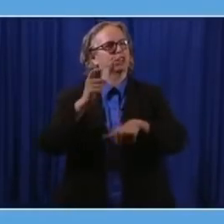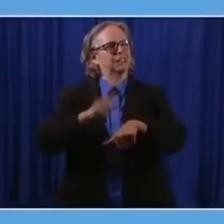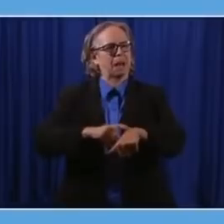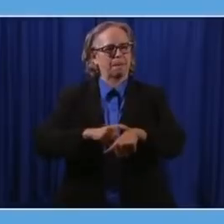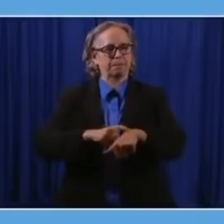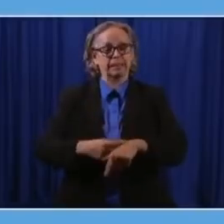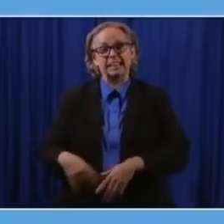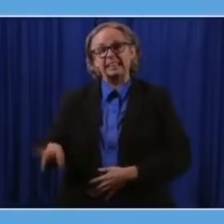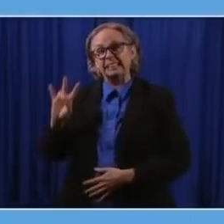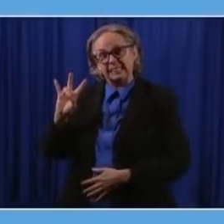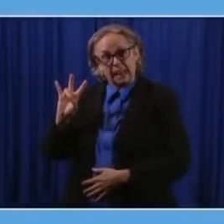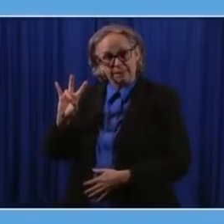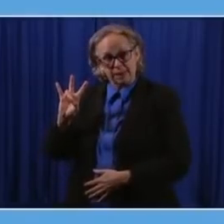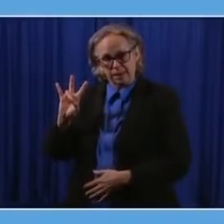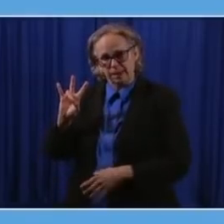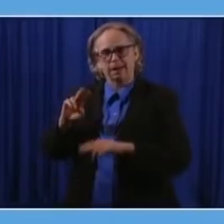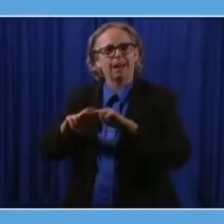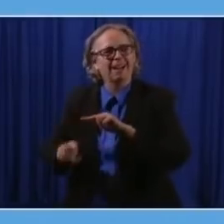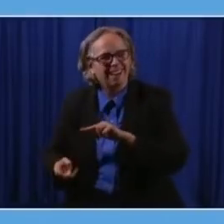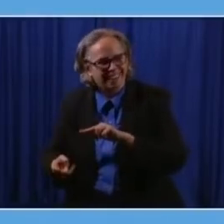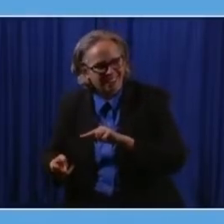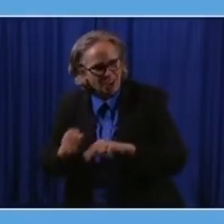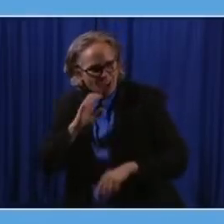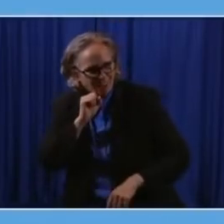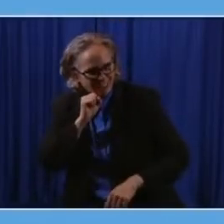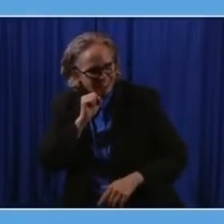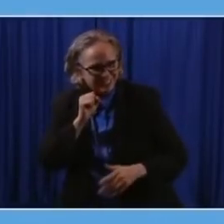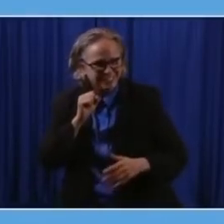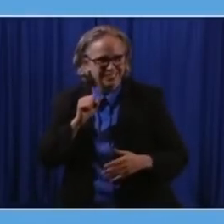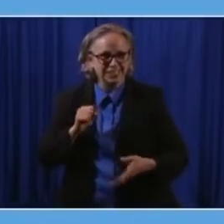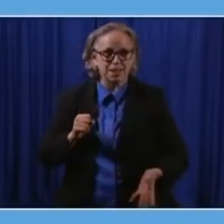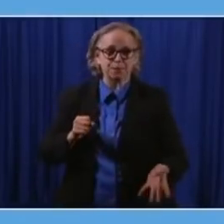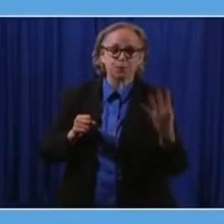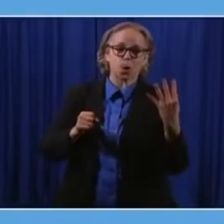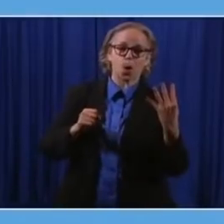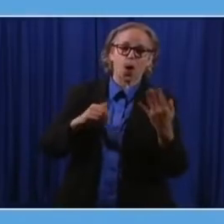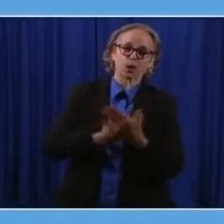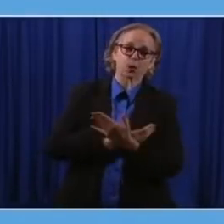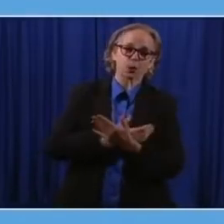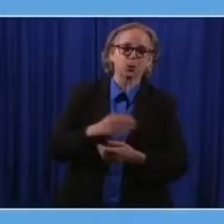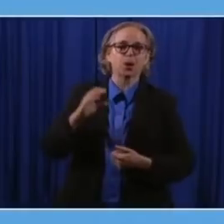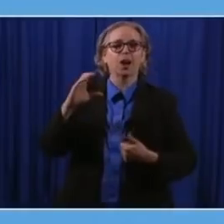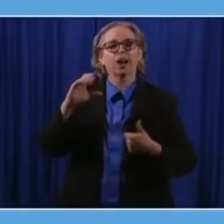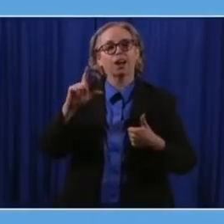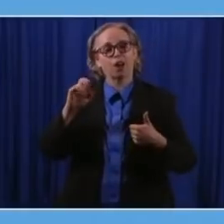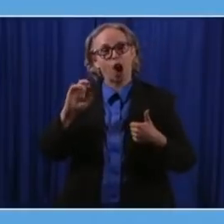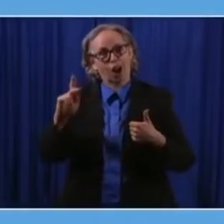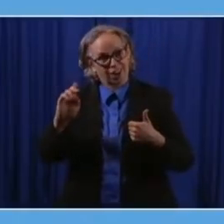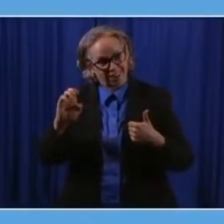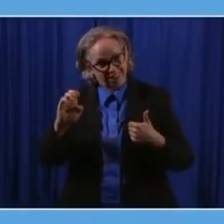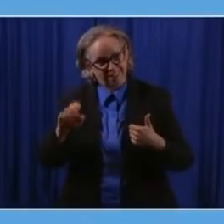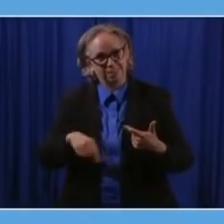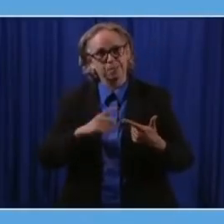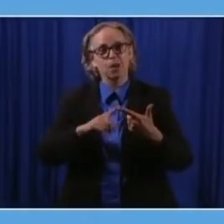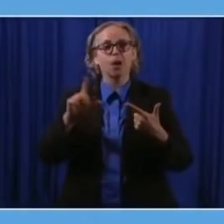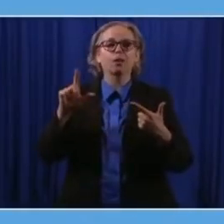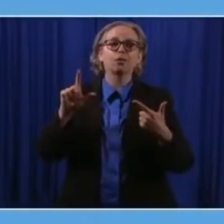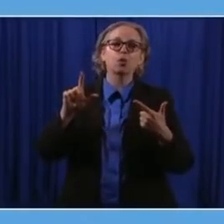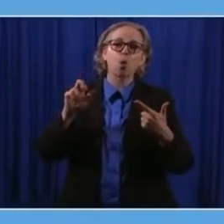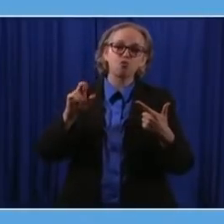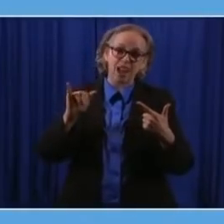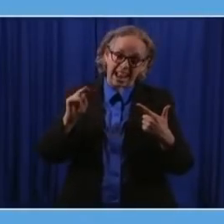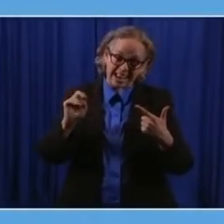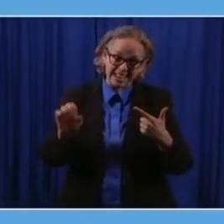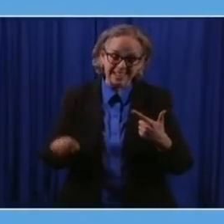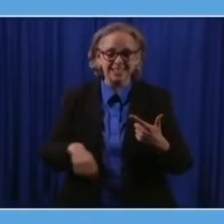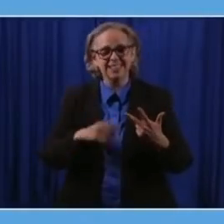The 4 new counties that are red are Clark, Lorain, Preble, and Trumbull. They join Claremont, Erie,